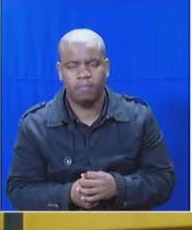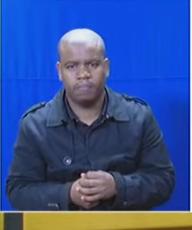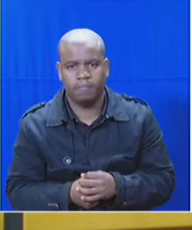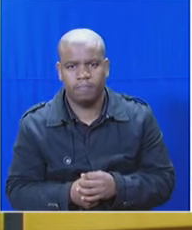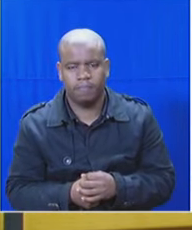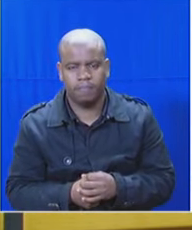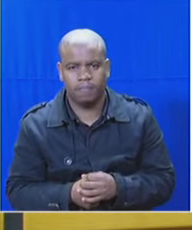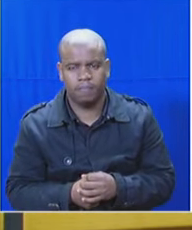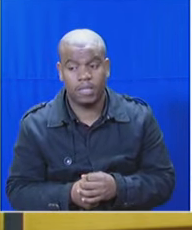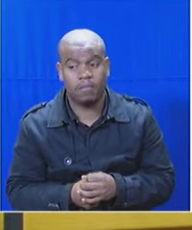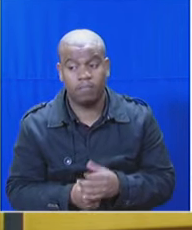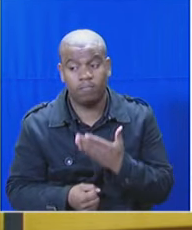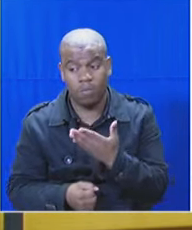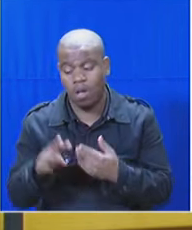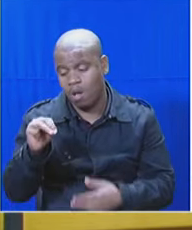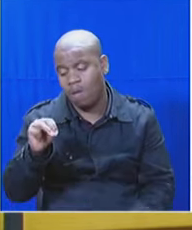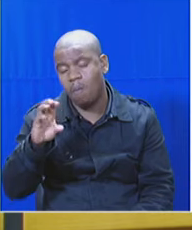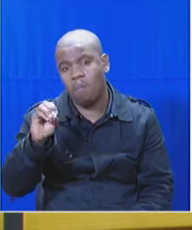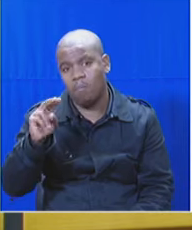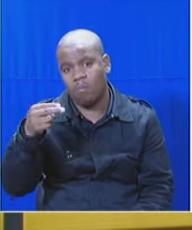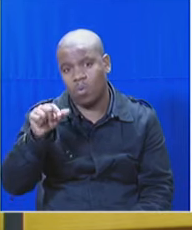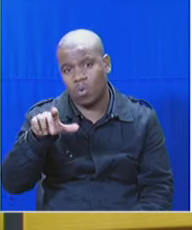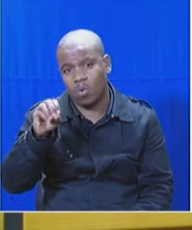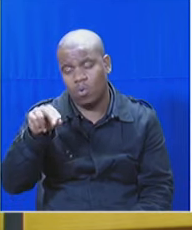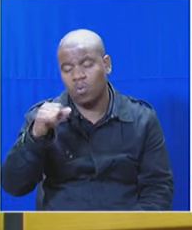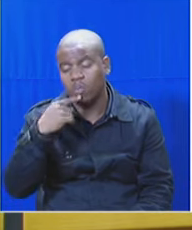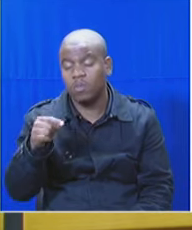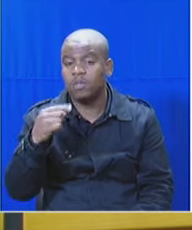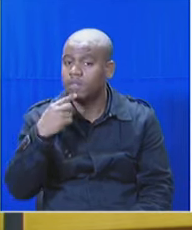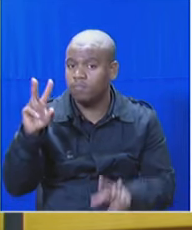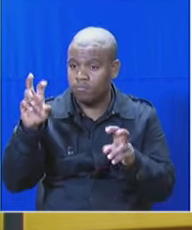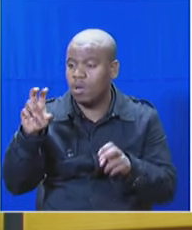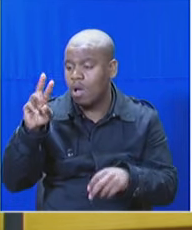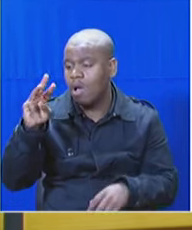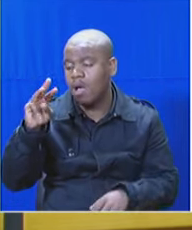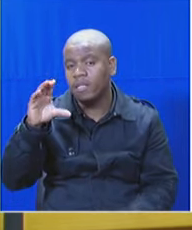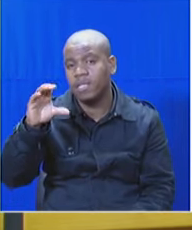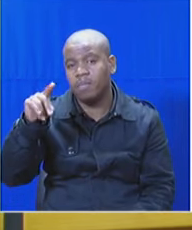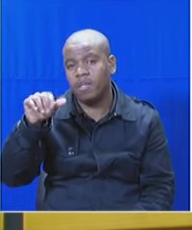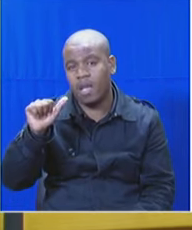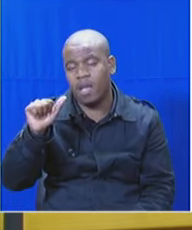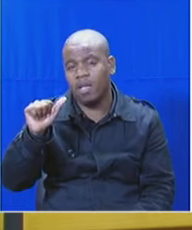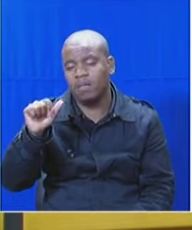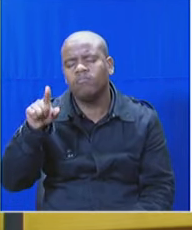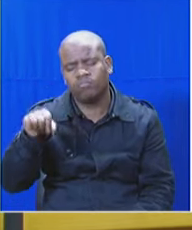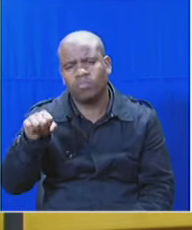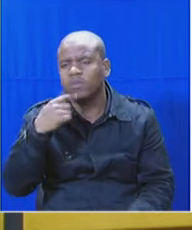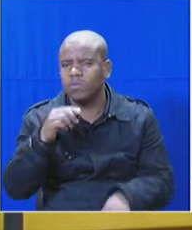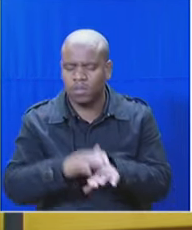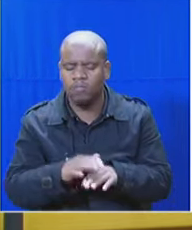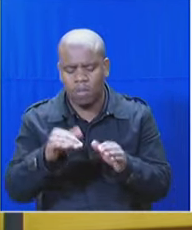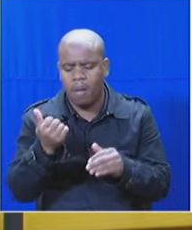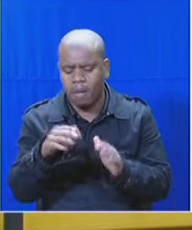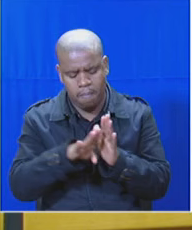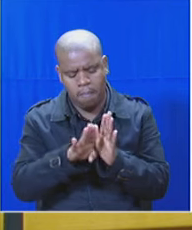He had spoken about the CPA and the loopholes therein. We are saying that a bill is coming before